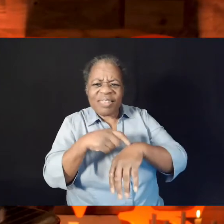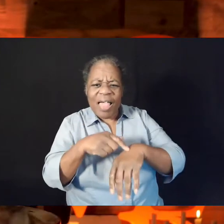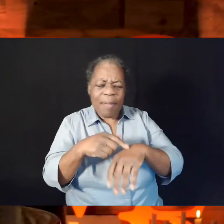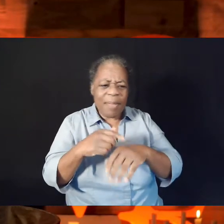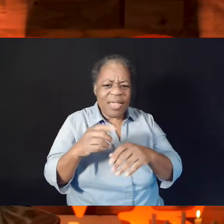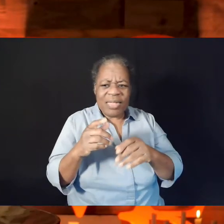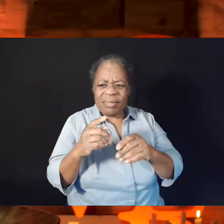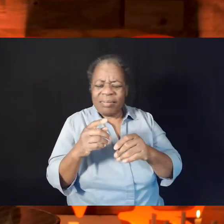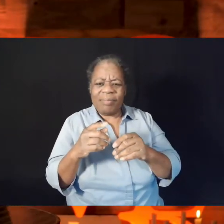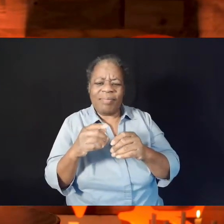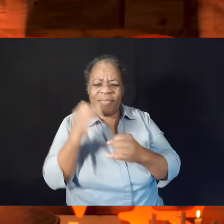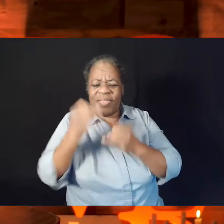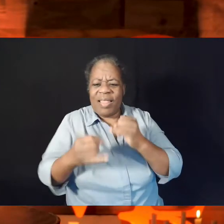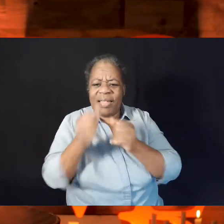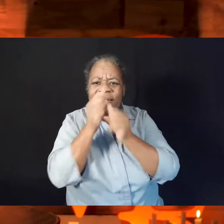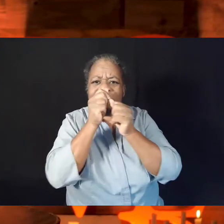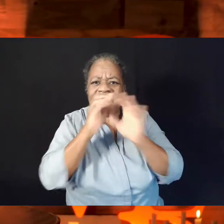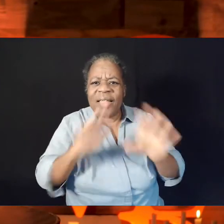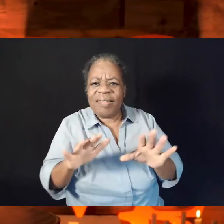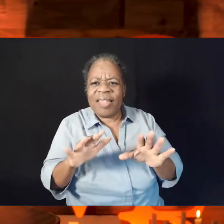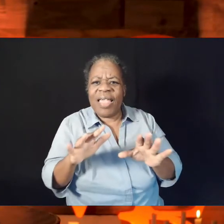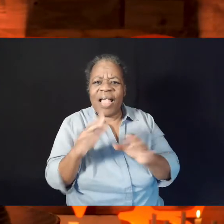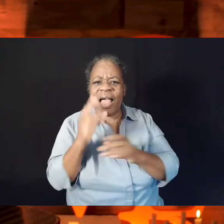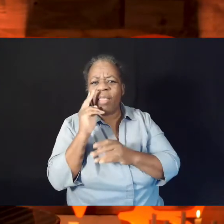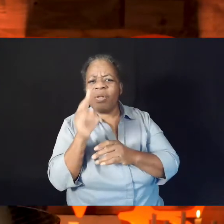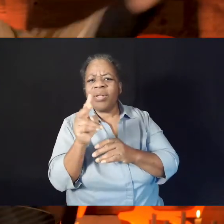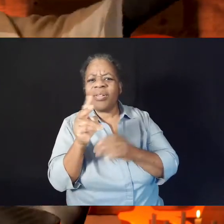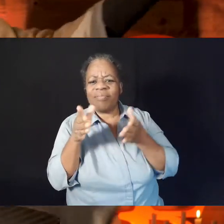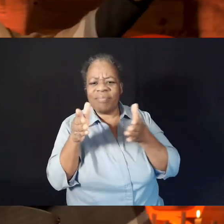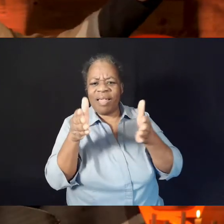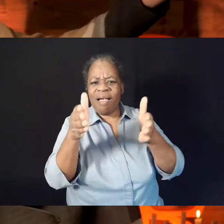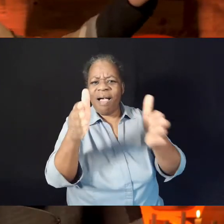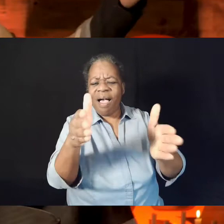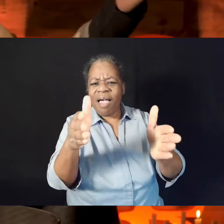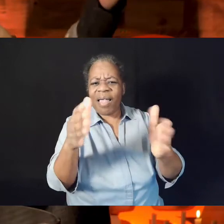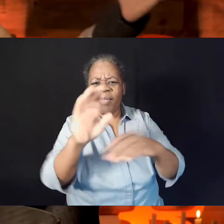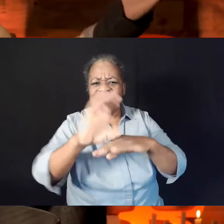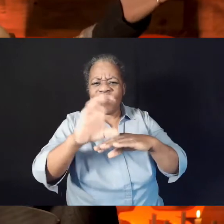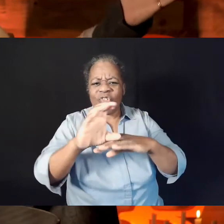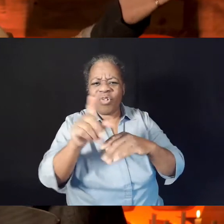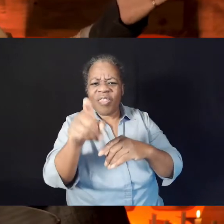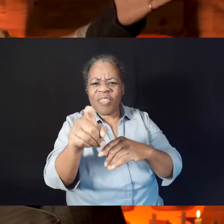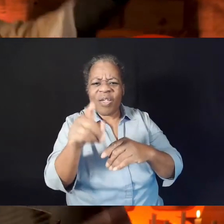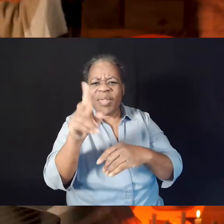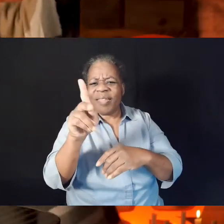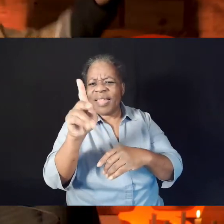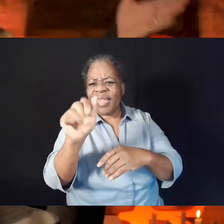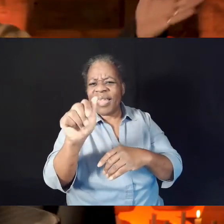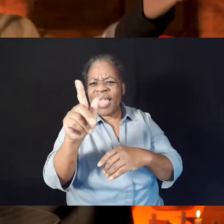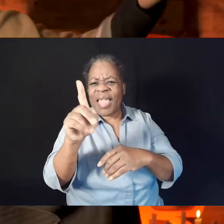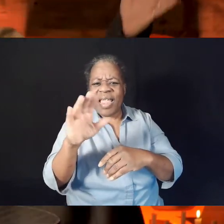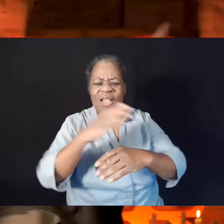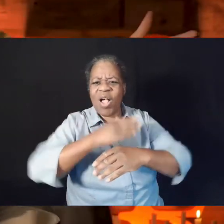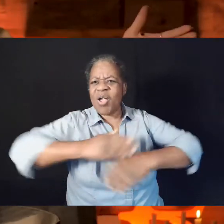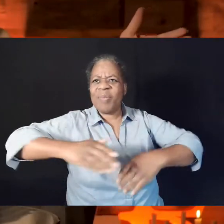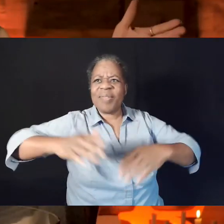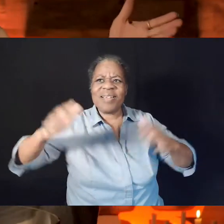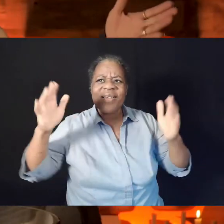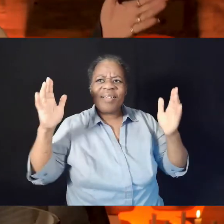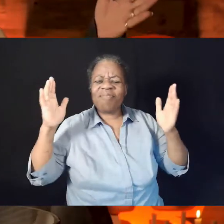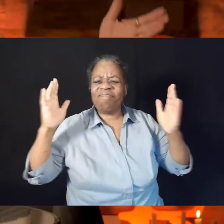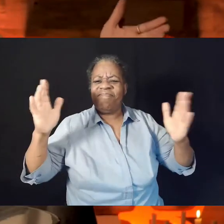aisle, and there was Kate just outside the doors in the lobby. She had her arms like this, and she planted her